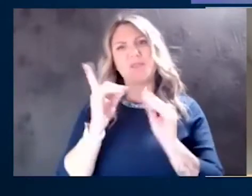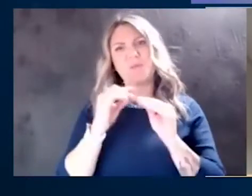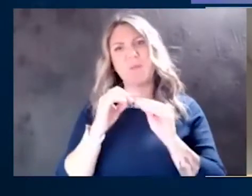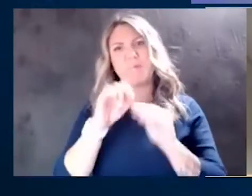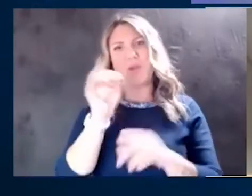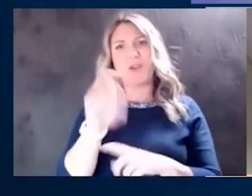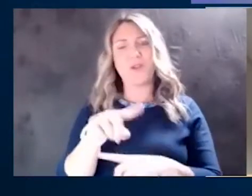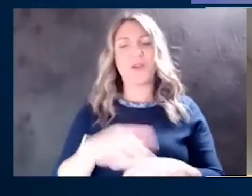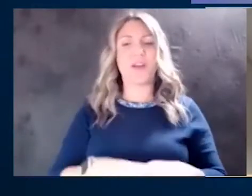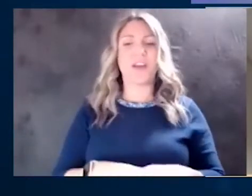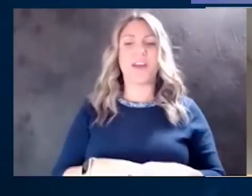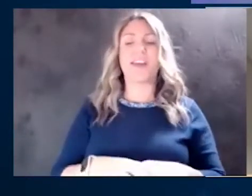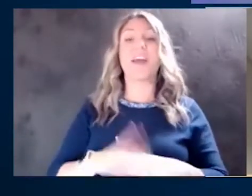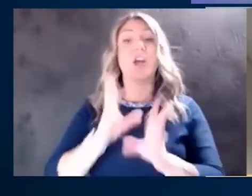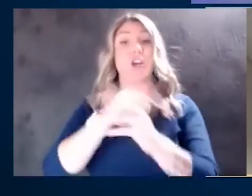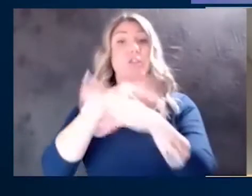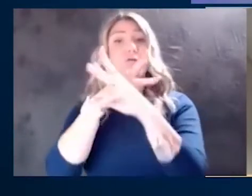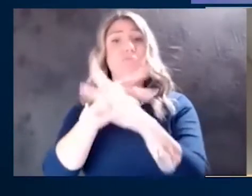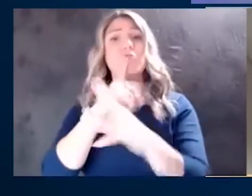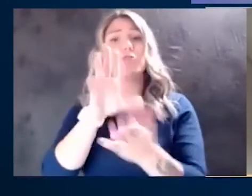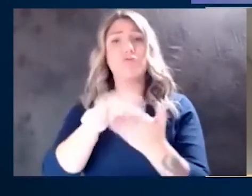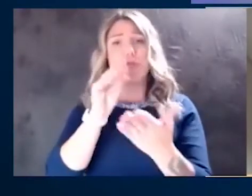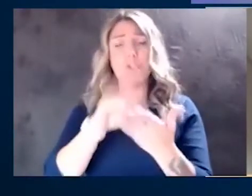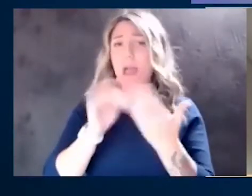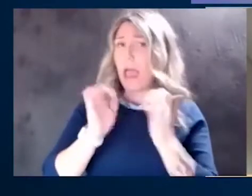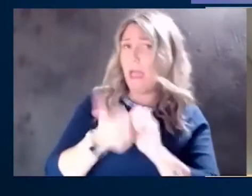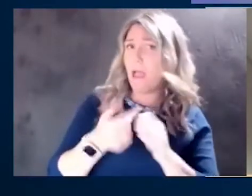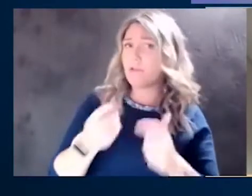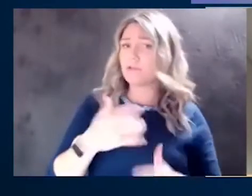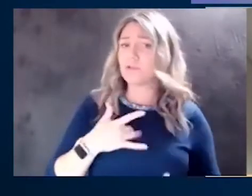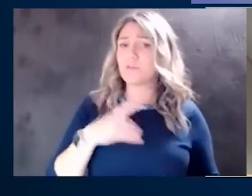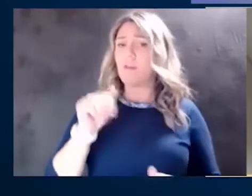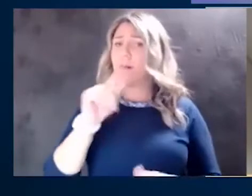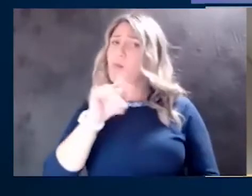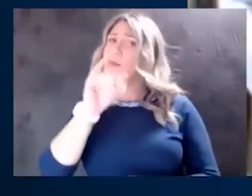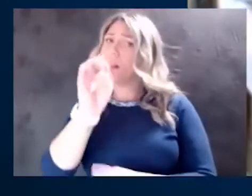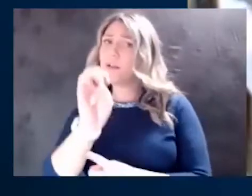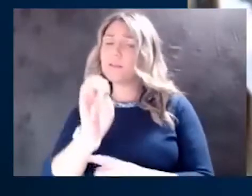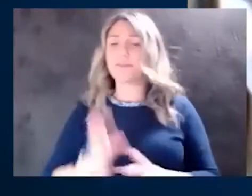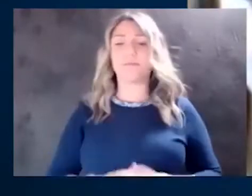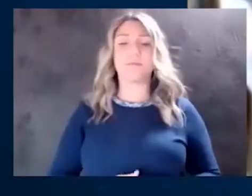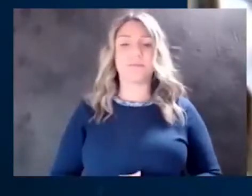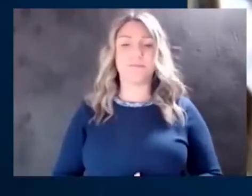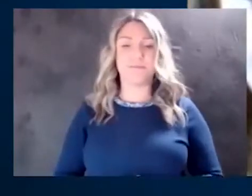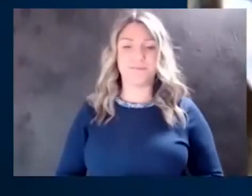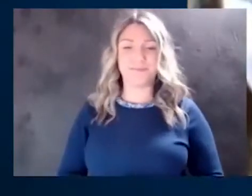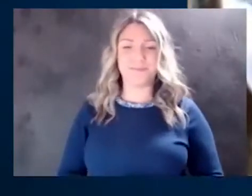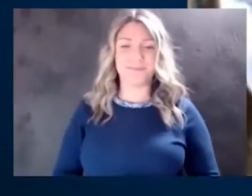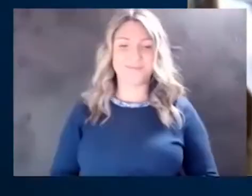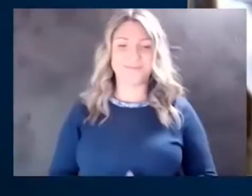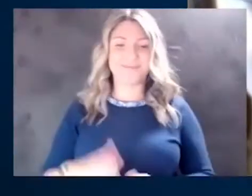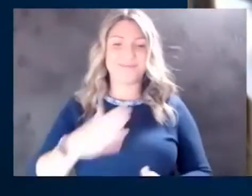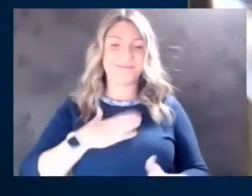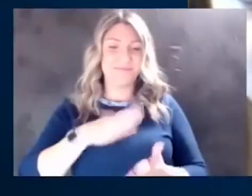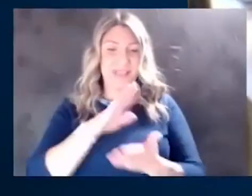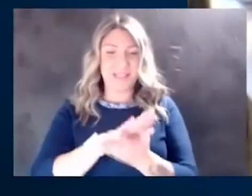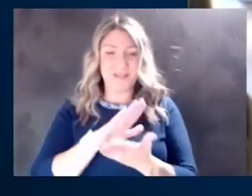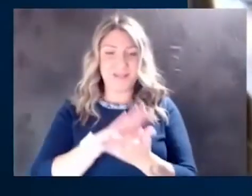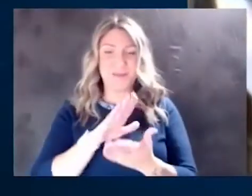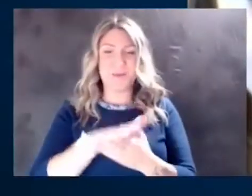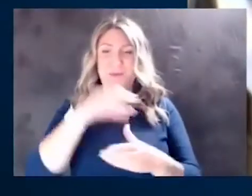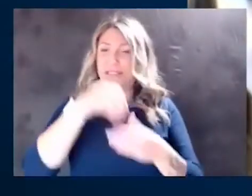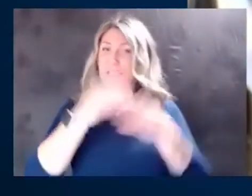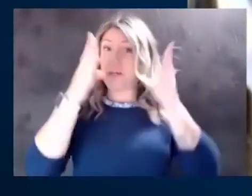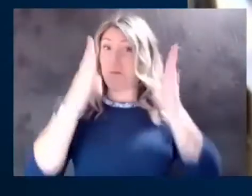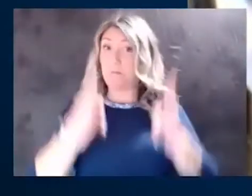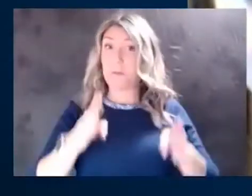Virtual learning, how was that, Alice? How'd you like the virtual learning? My school had in person all of